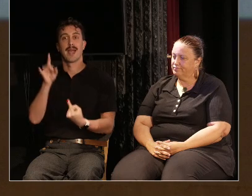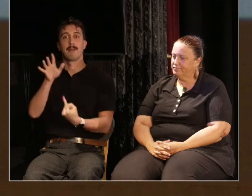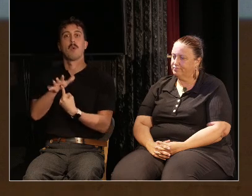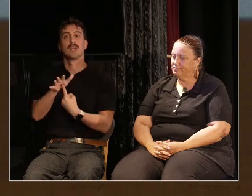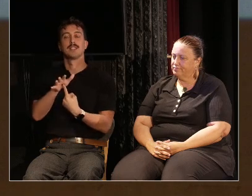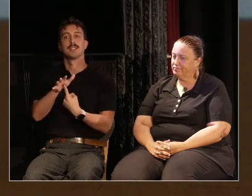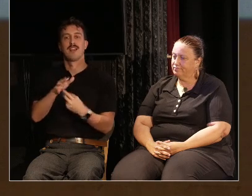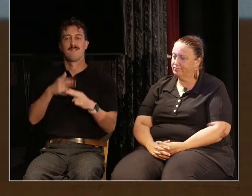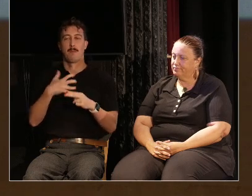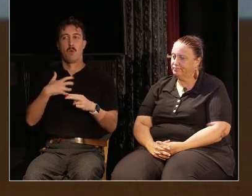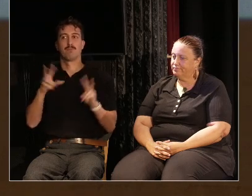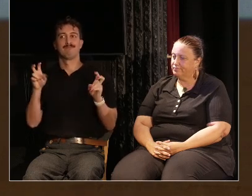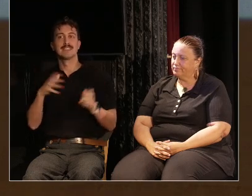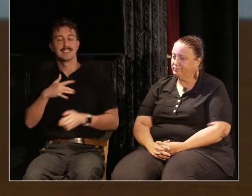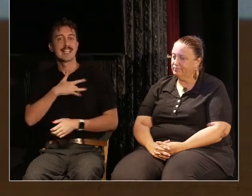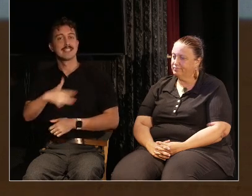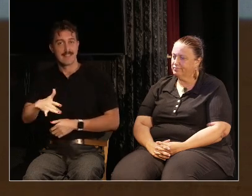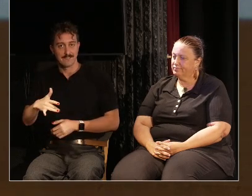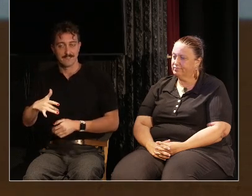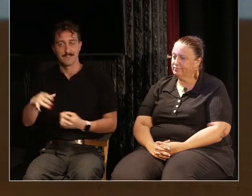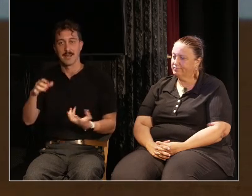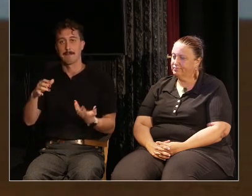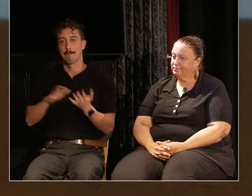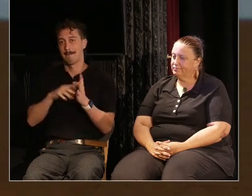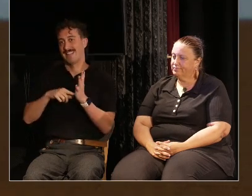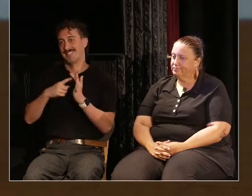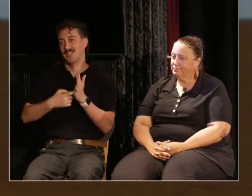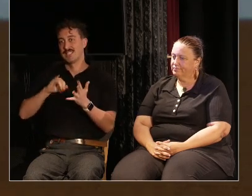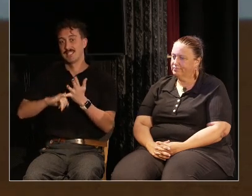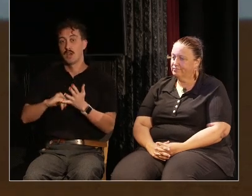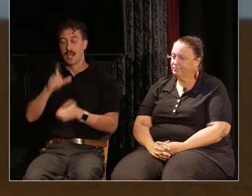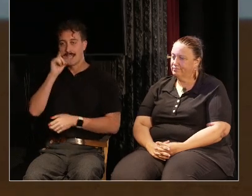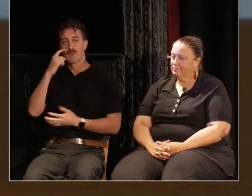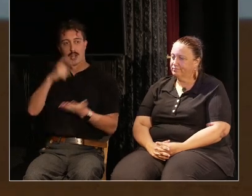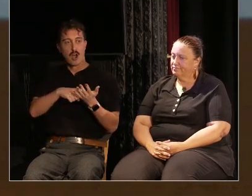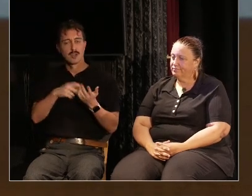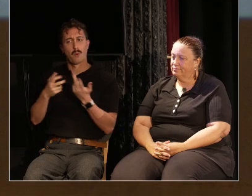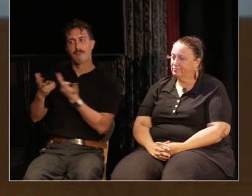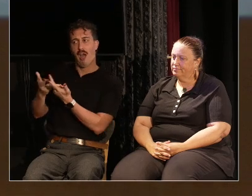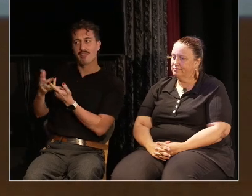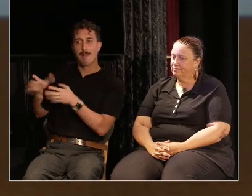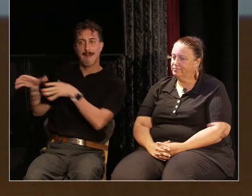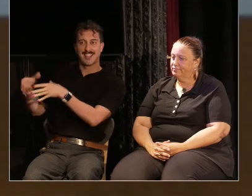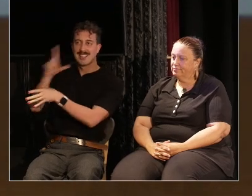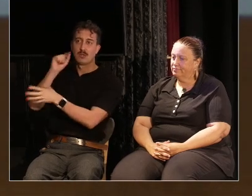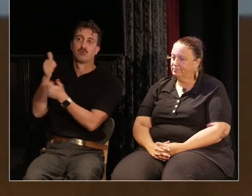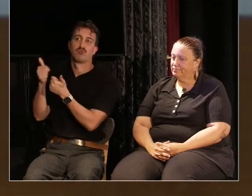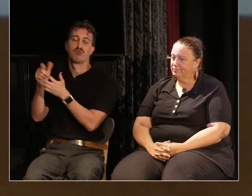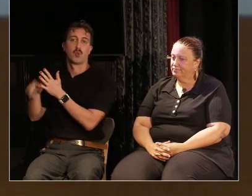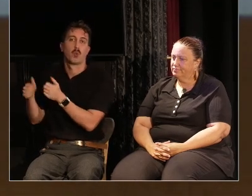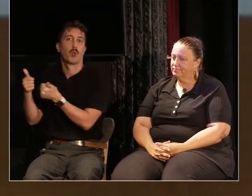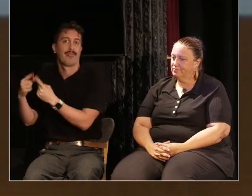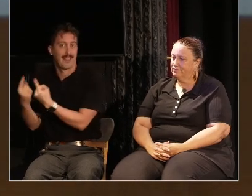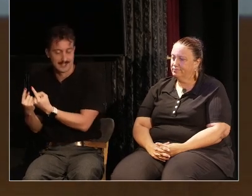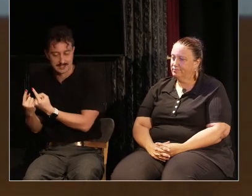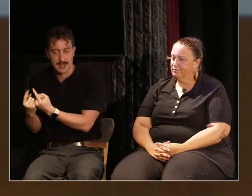more sensitive matters, that you can recognise that the other party can do good things. And I think Australians are looking for